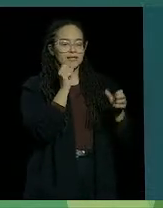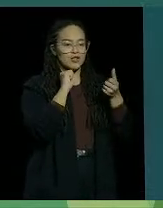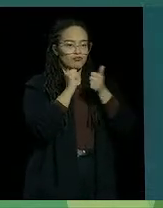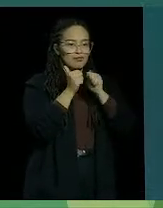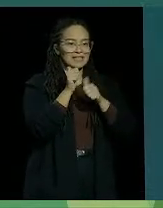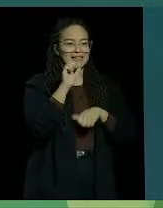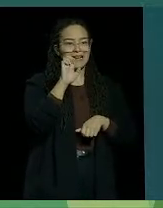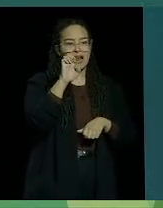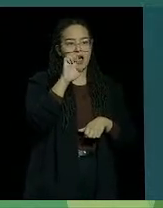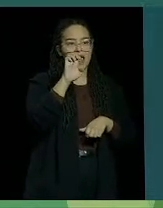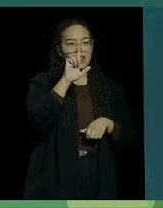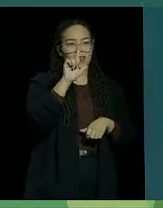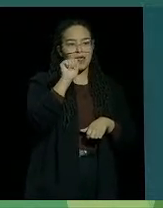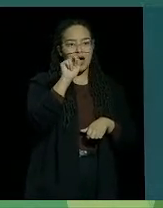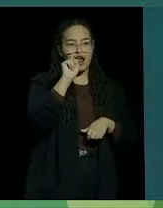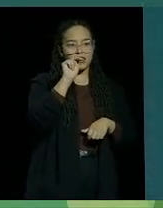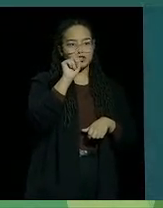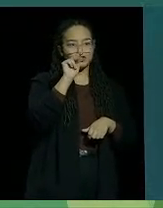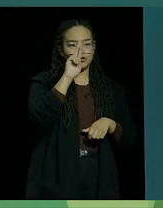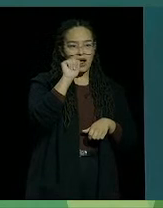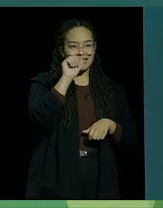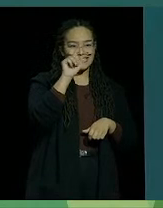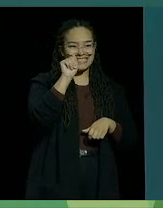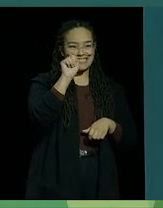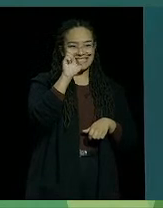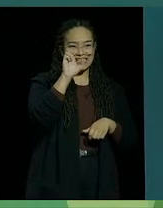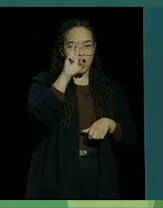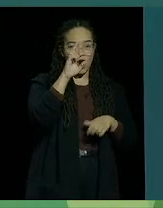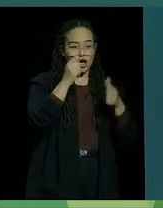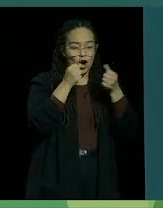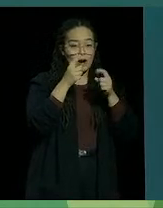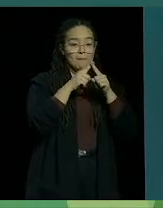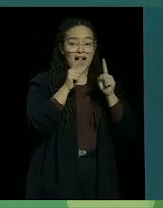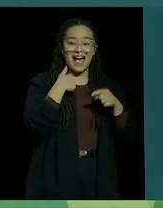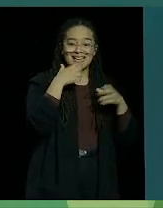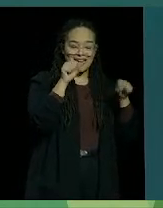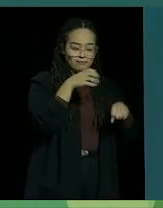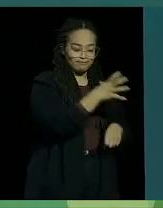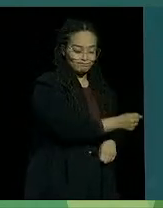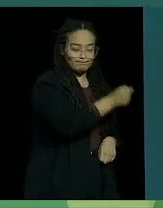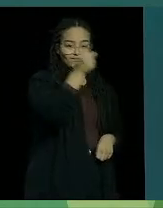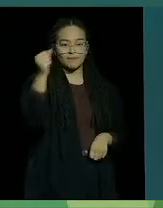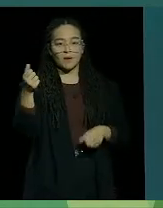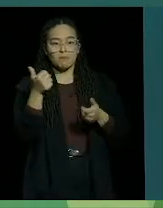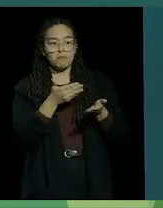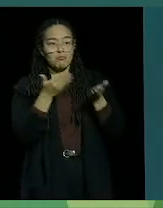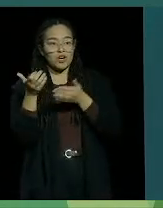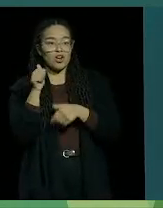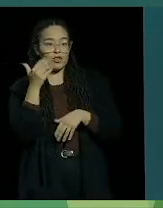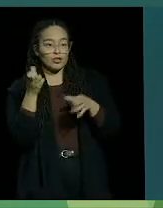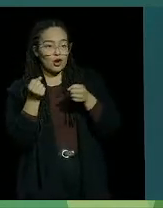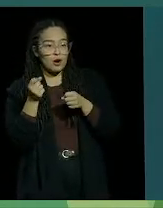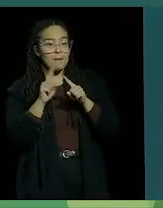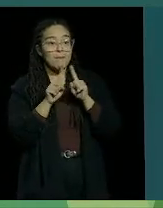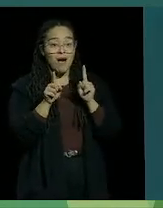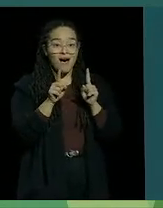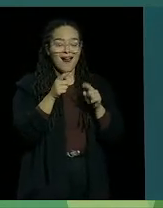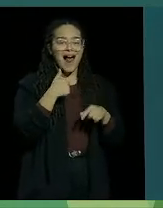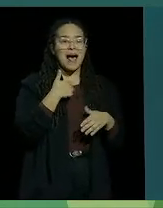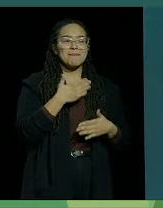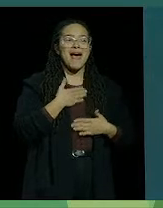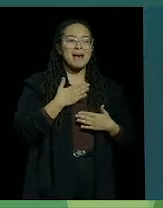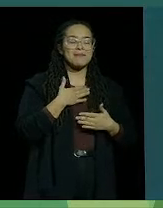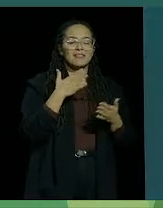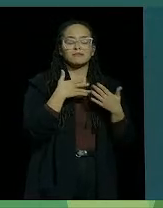TCR car, but in the future, I can take this with me to any number of race cars. But more than that, I'm glad that no matter what else I achieve